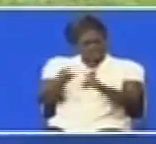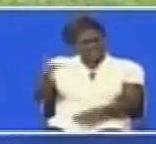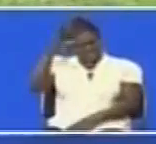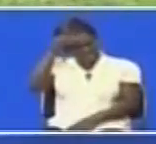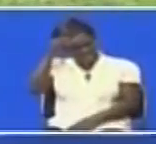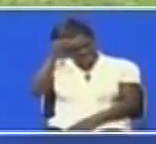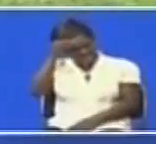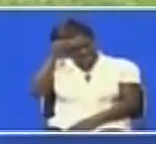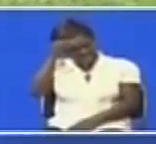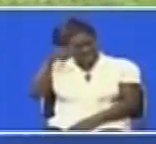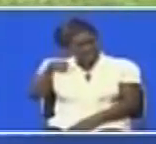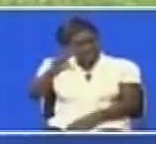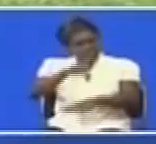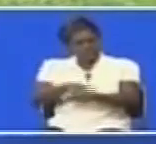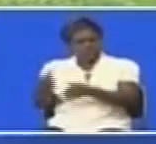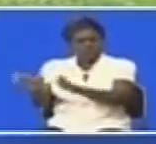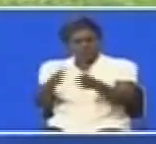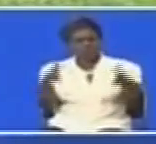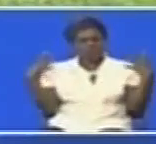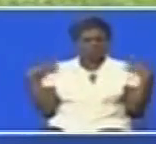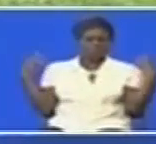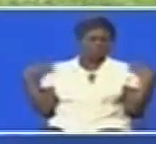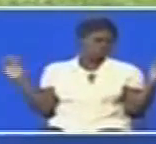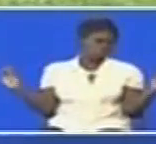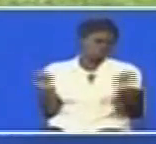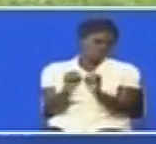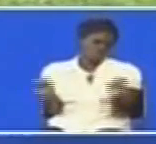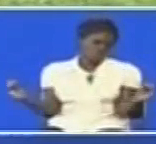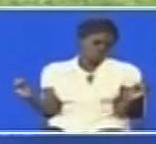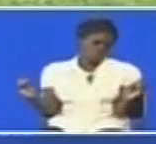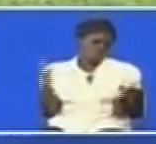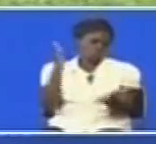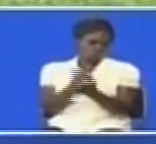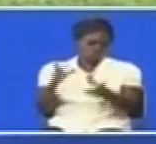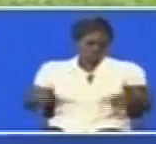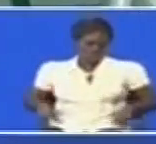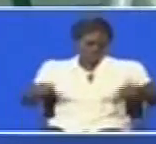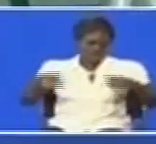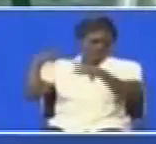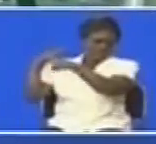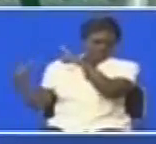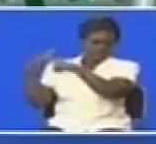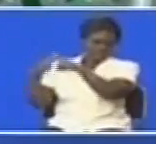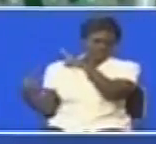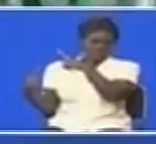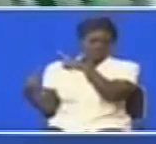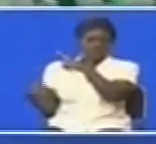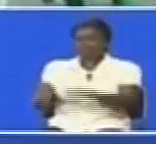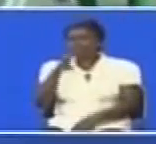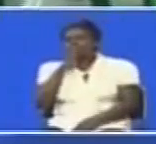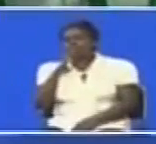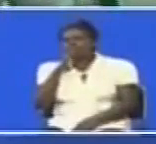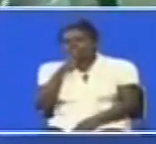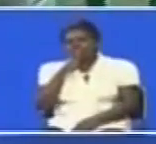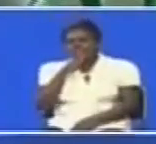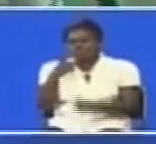learn, they never get a chance to practice, to put them into real life experiences. The school borrows its system